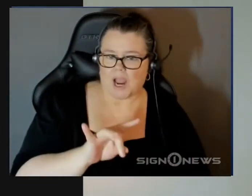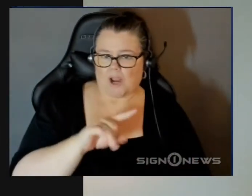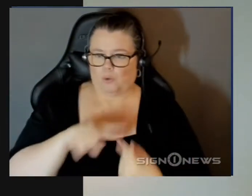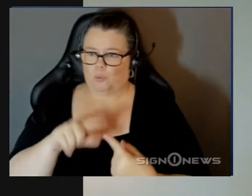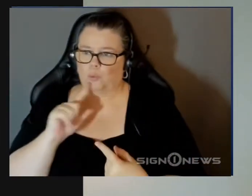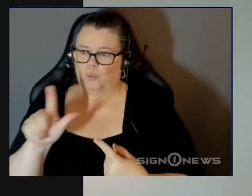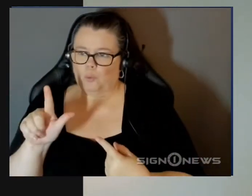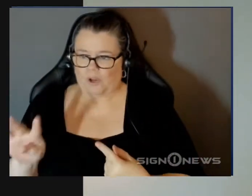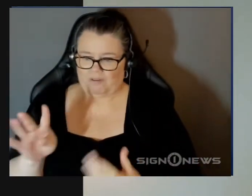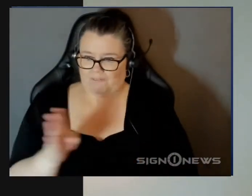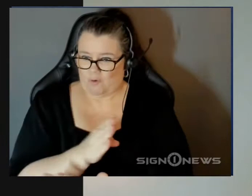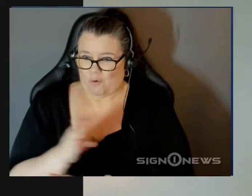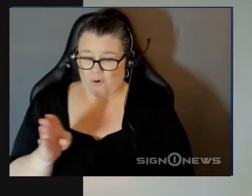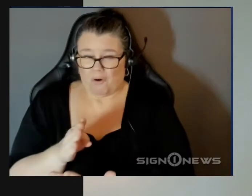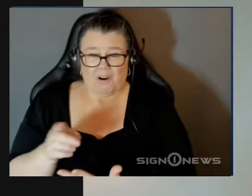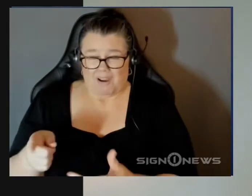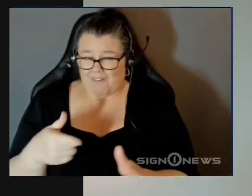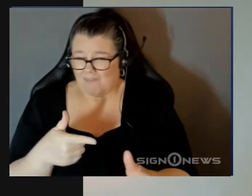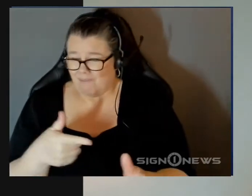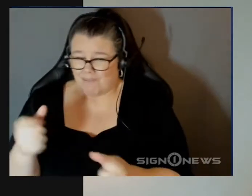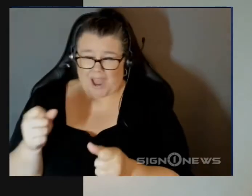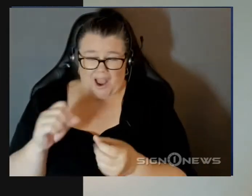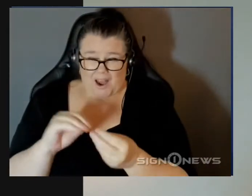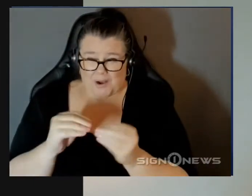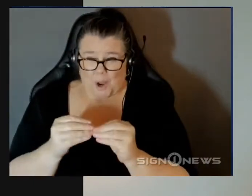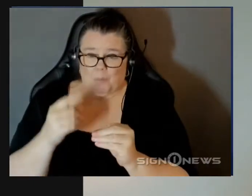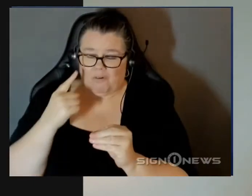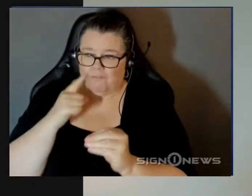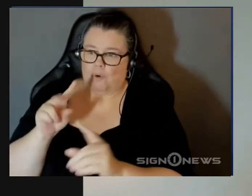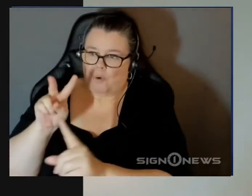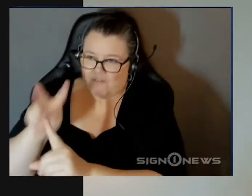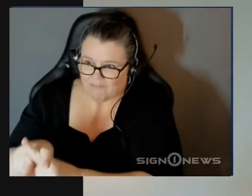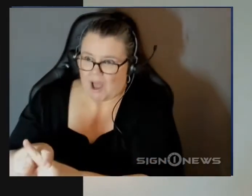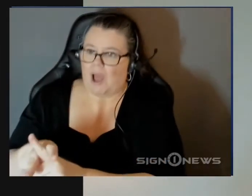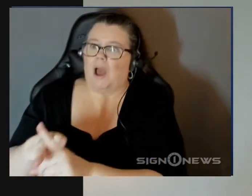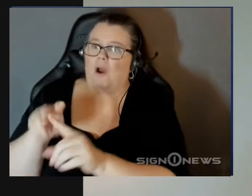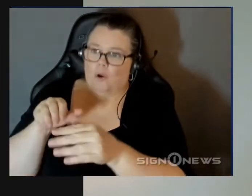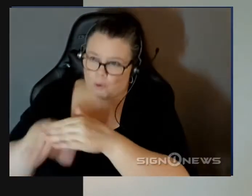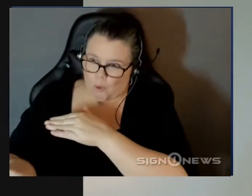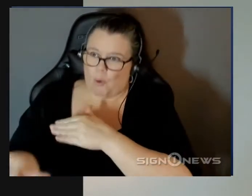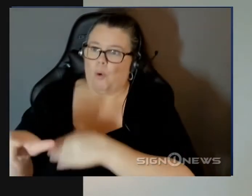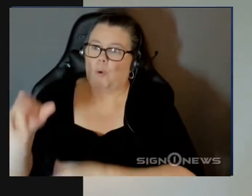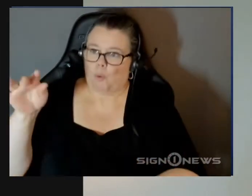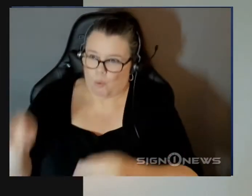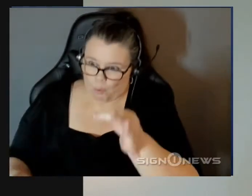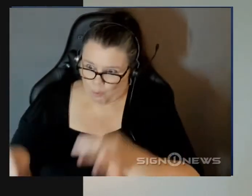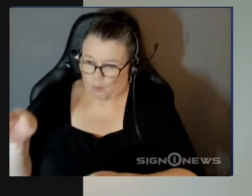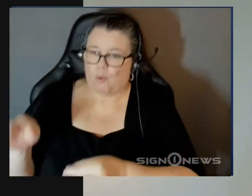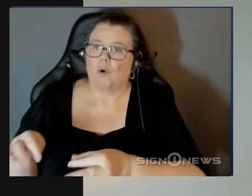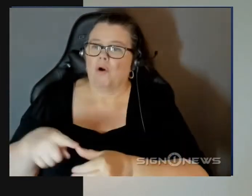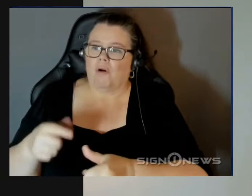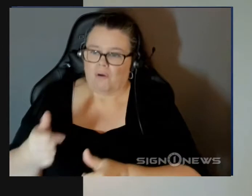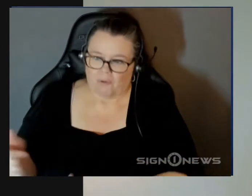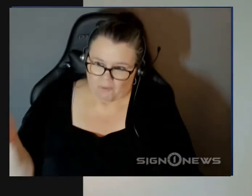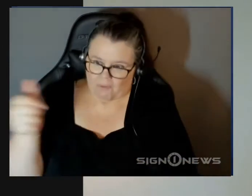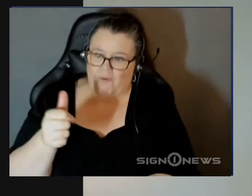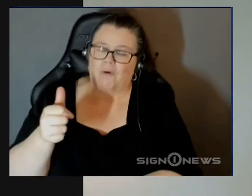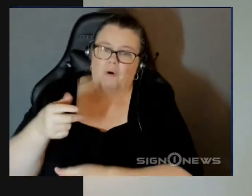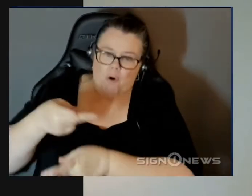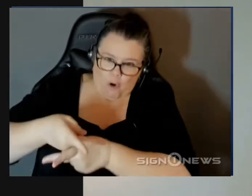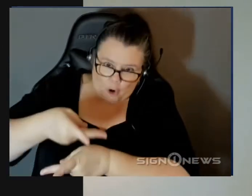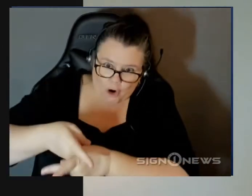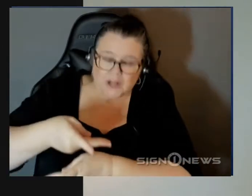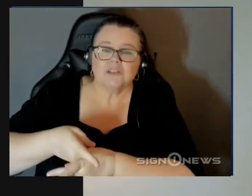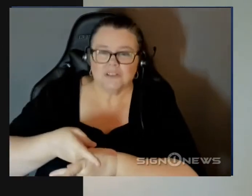that are being filed. And so there seems to be this kind of correlation between, developmental disability